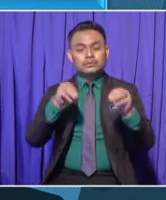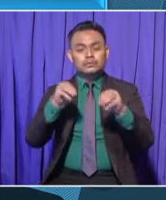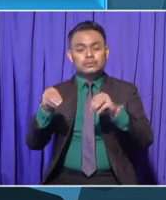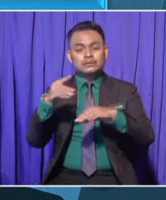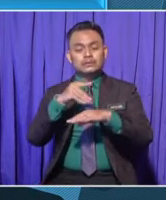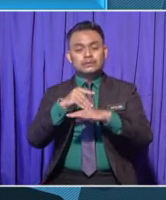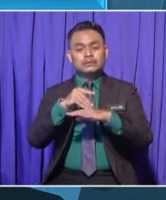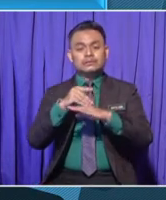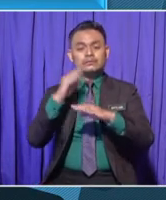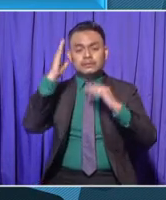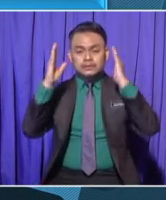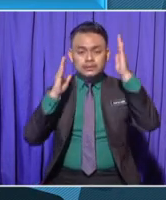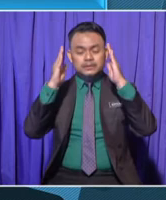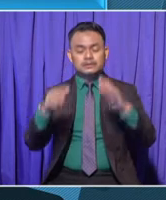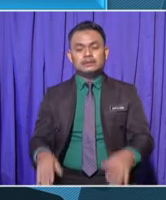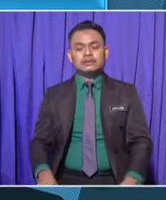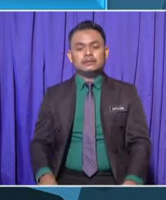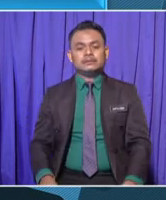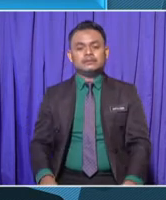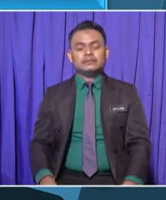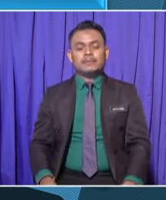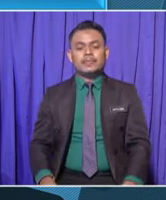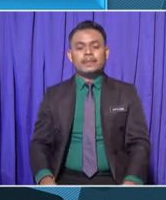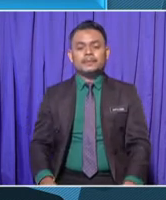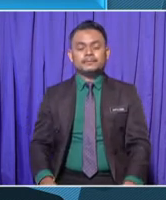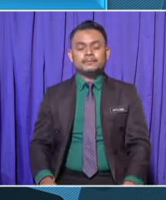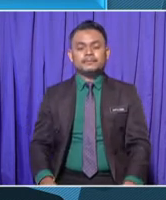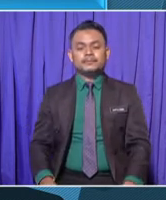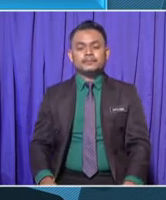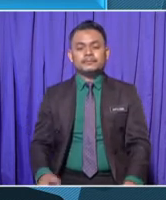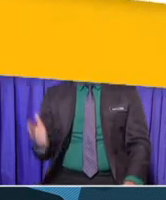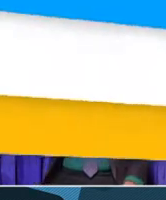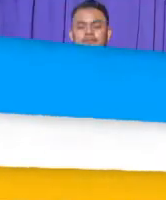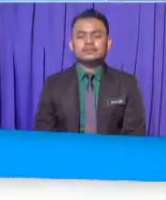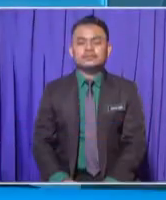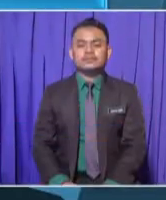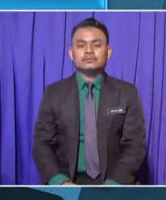country. Nothing is left behind. Let's take a look.